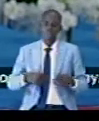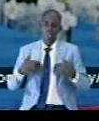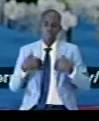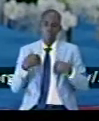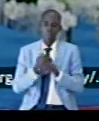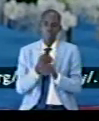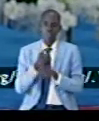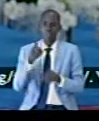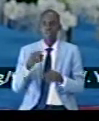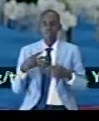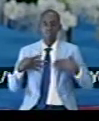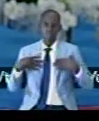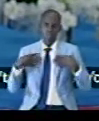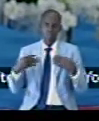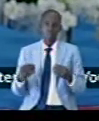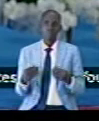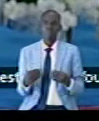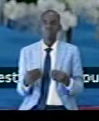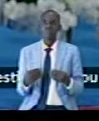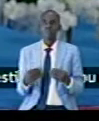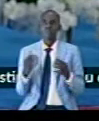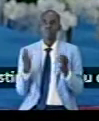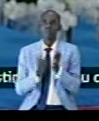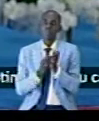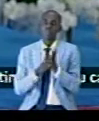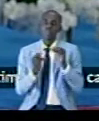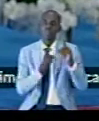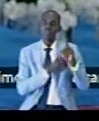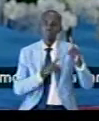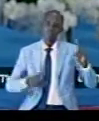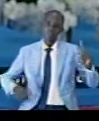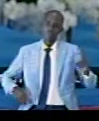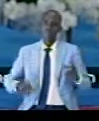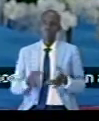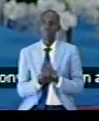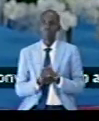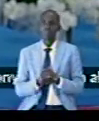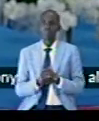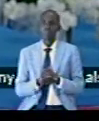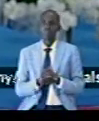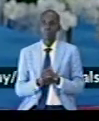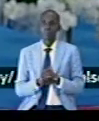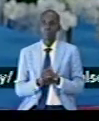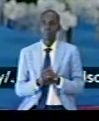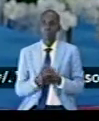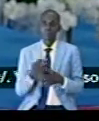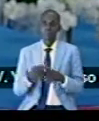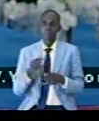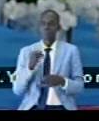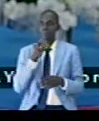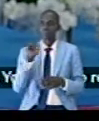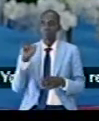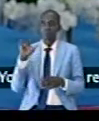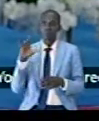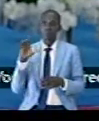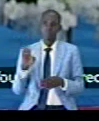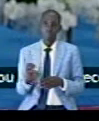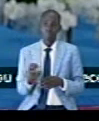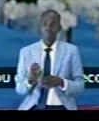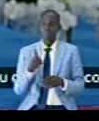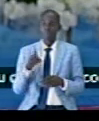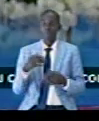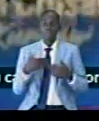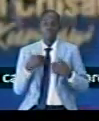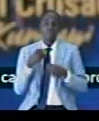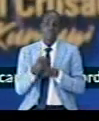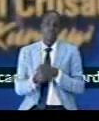Let's hear her story. Praise the Lord. I'm Alice Odu. I don't suffer.